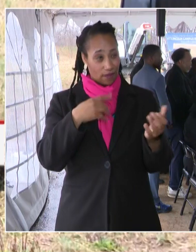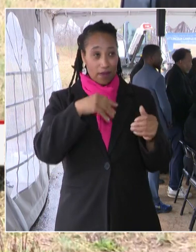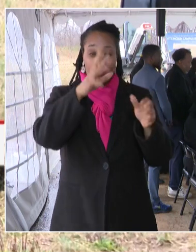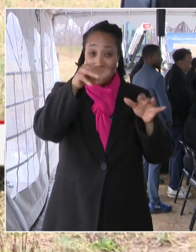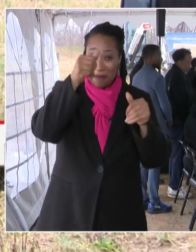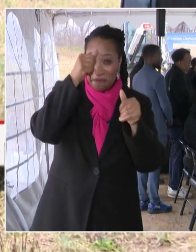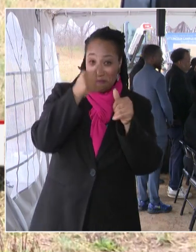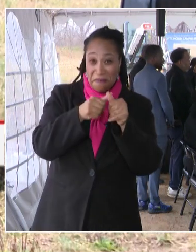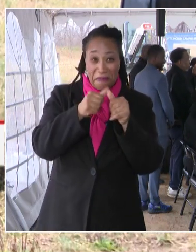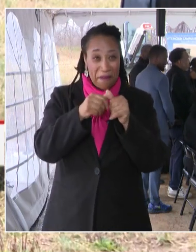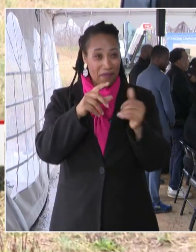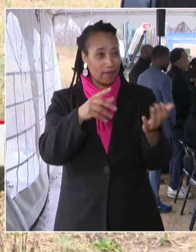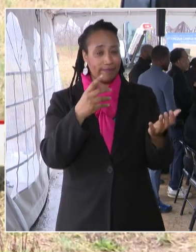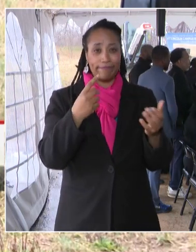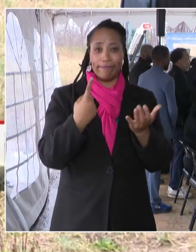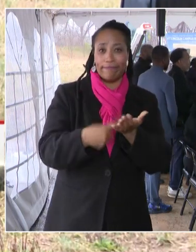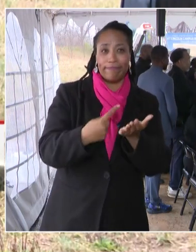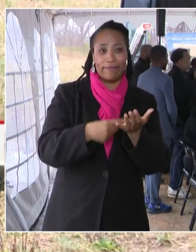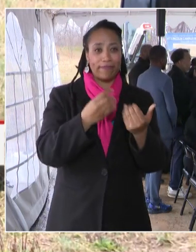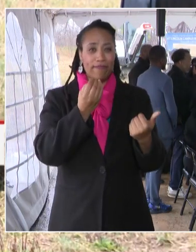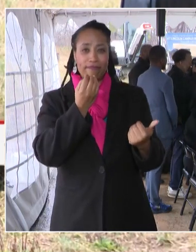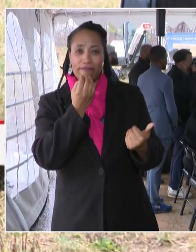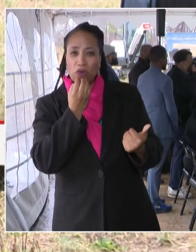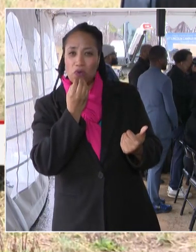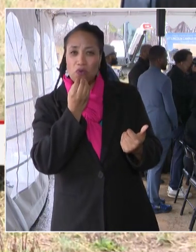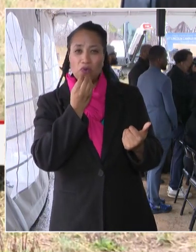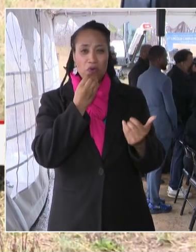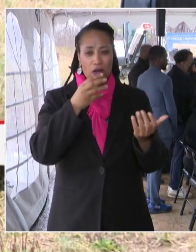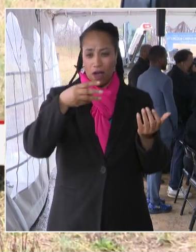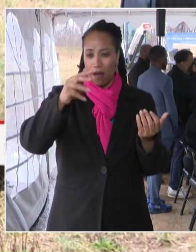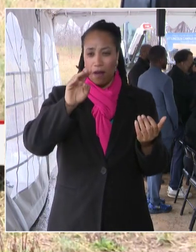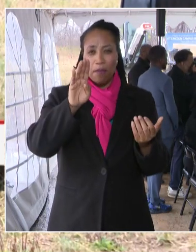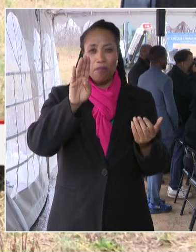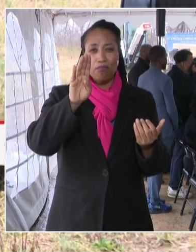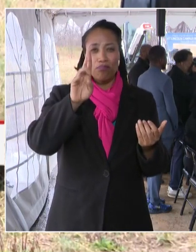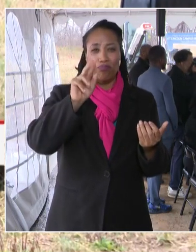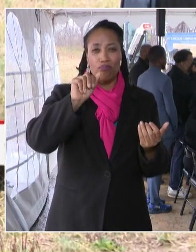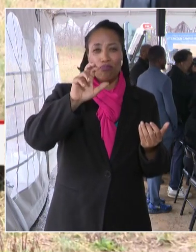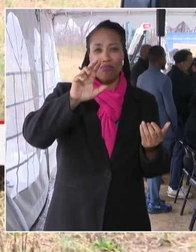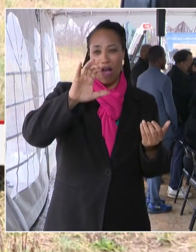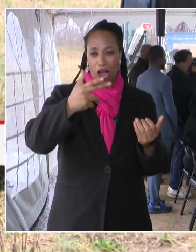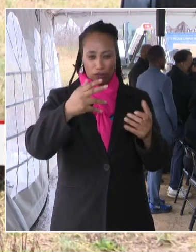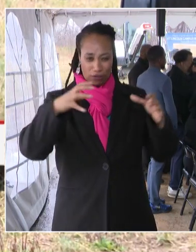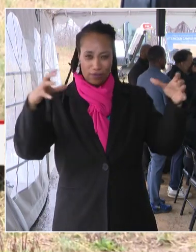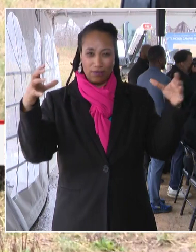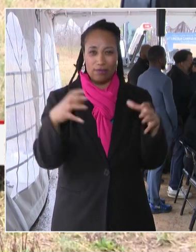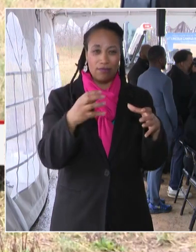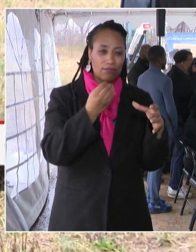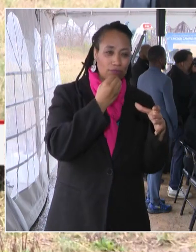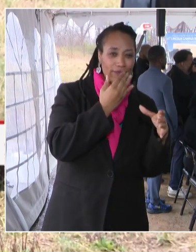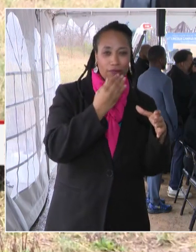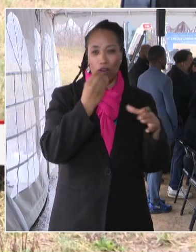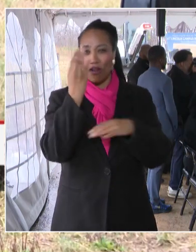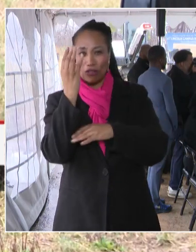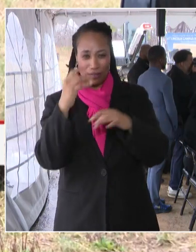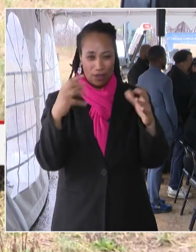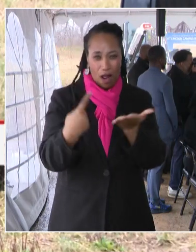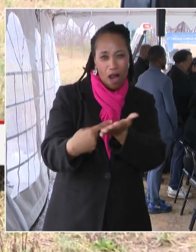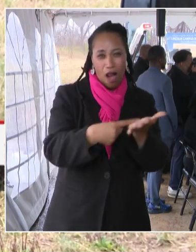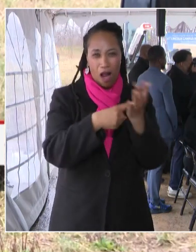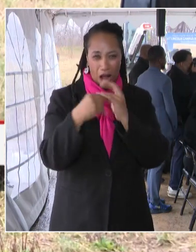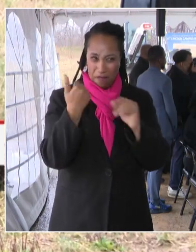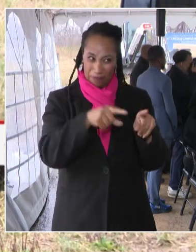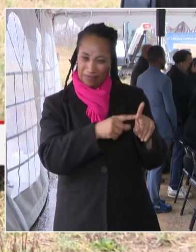it. We talked about what we needed to do in the community, and so